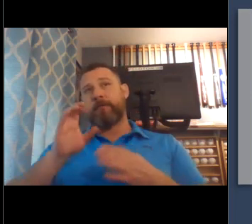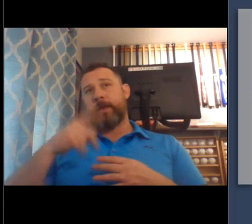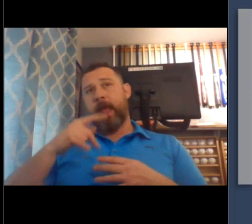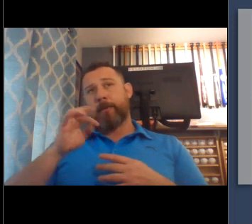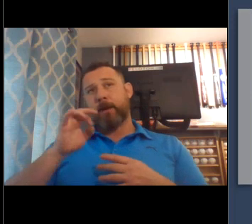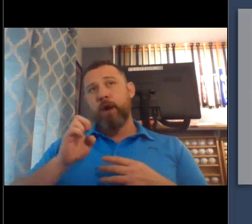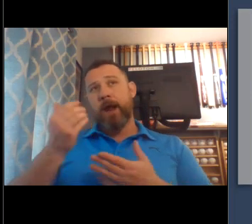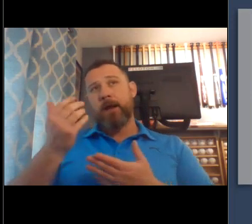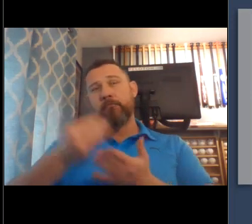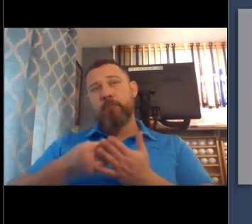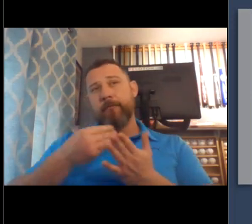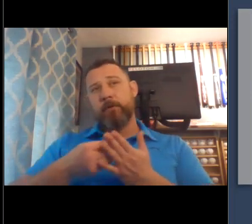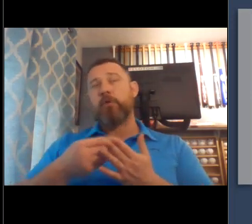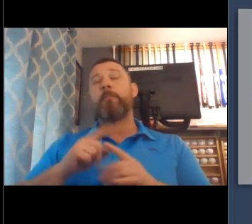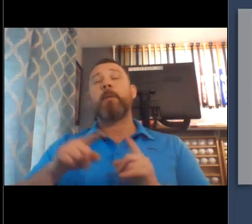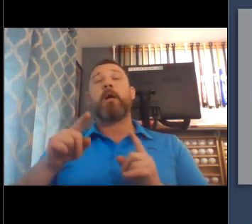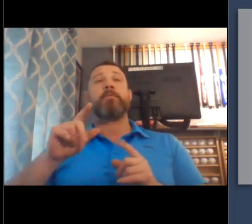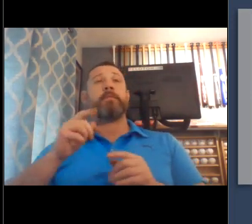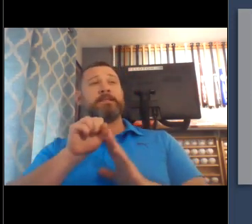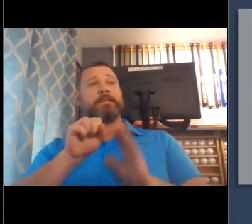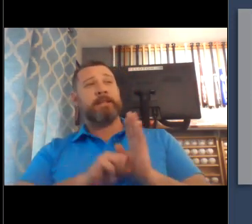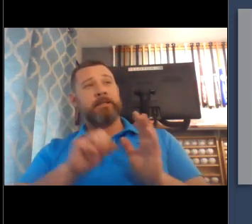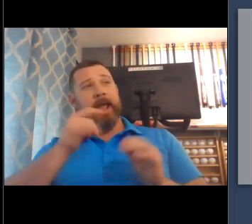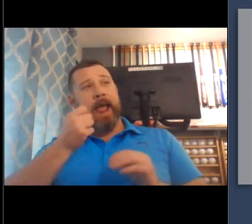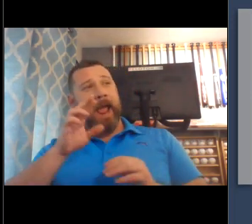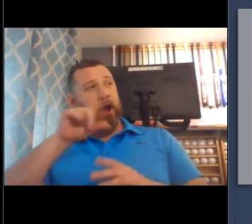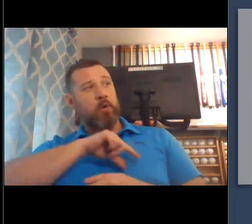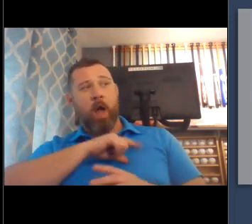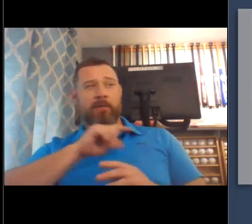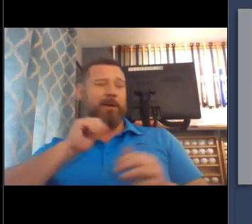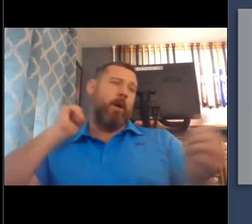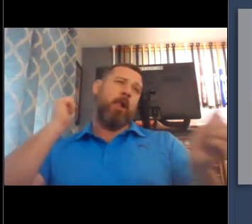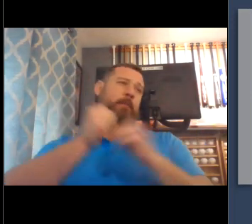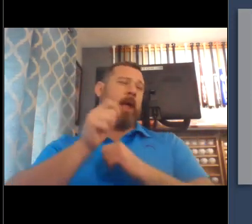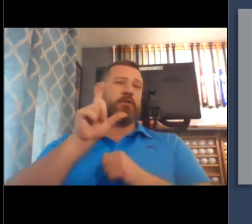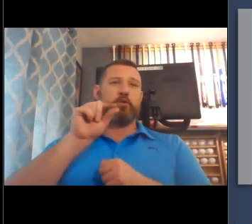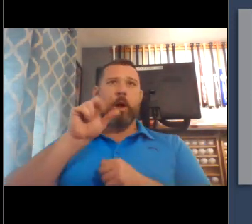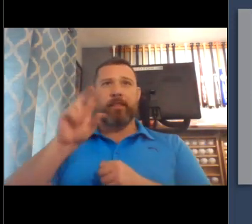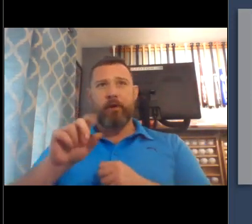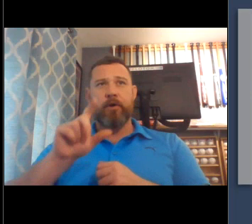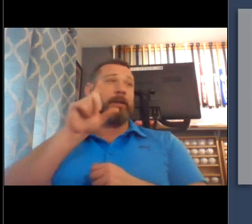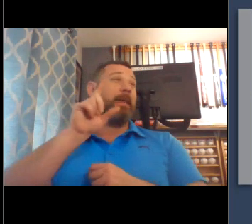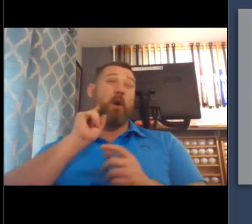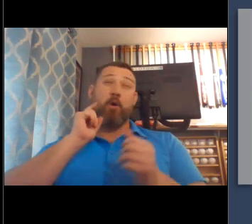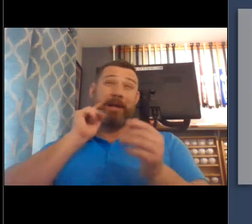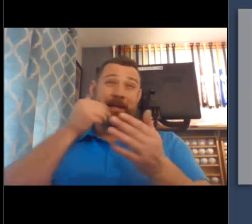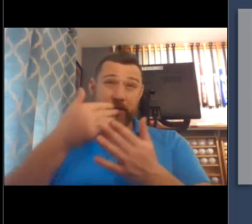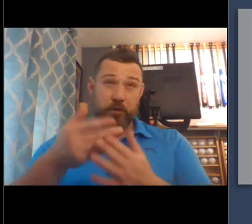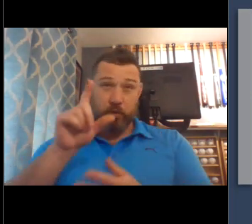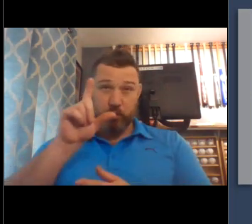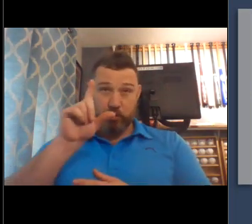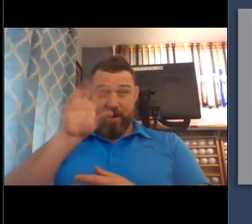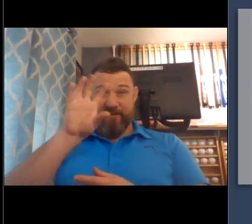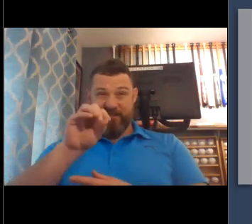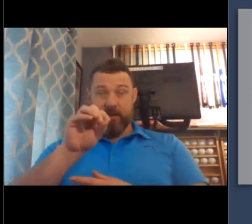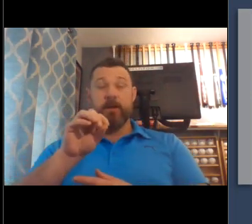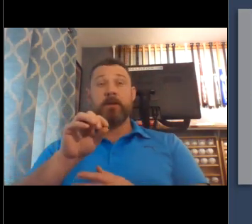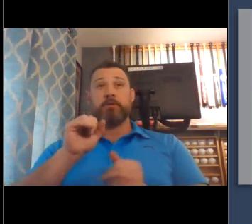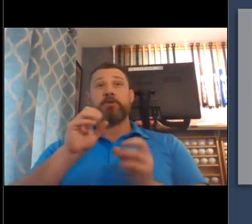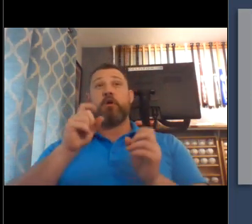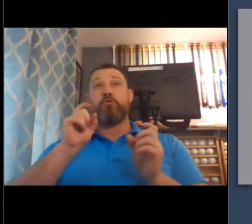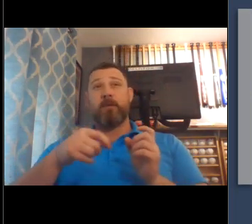But ultimately, the state's air quality goals go well beyond 2030, right? They go into 2050, and you got to have a source